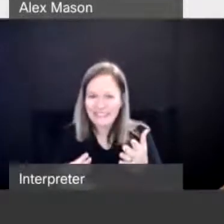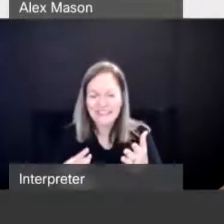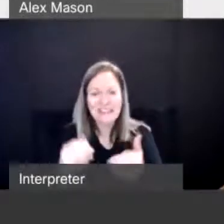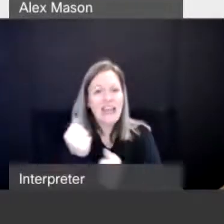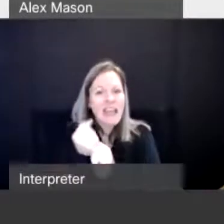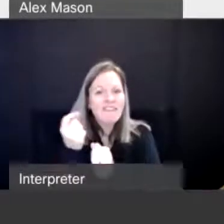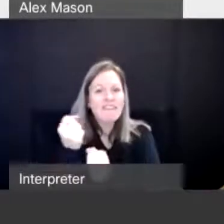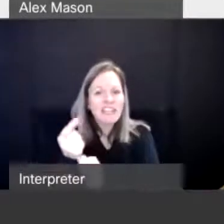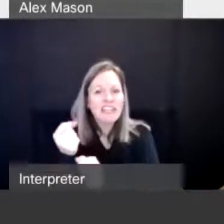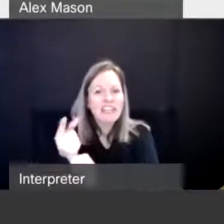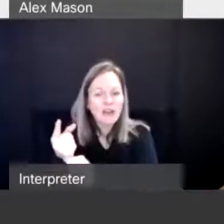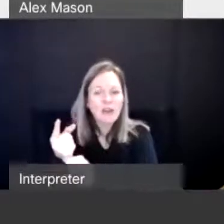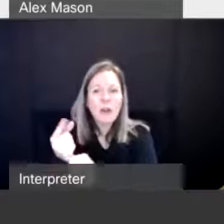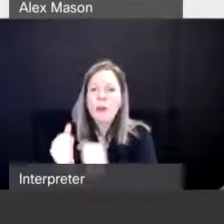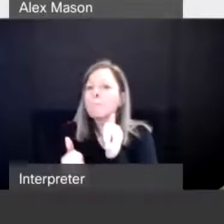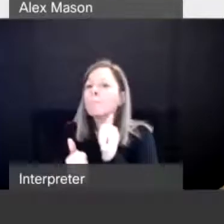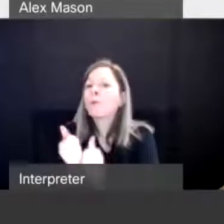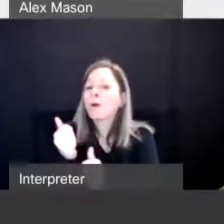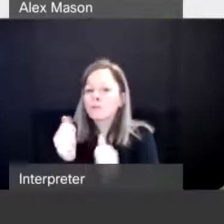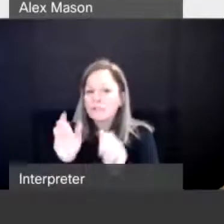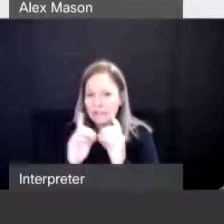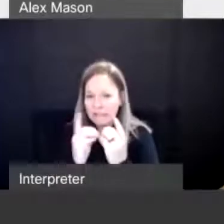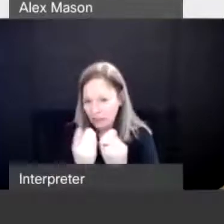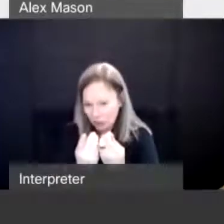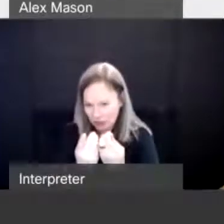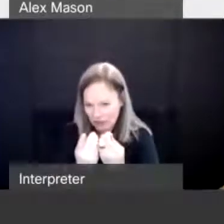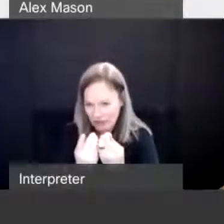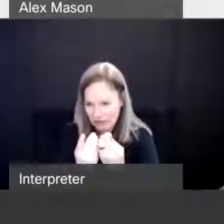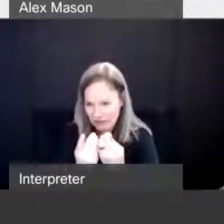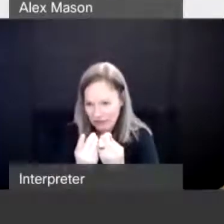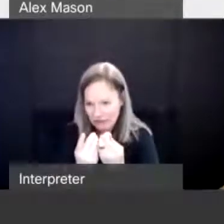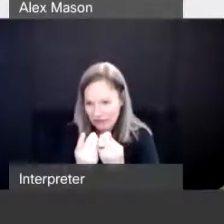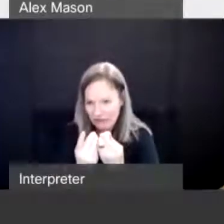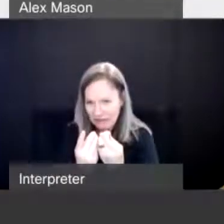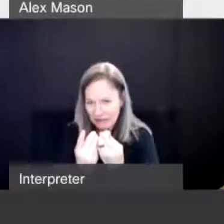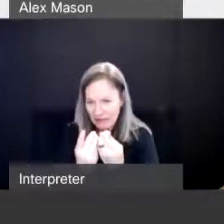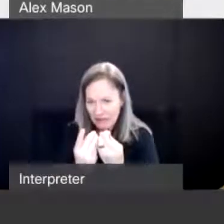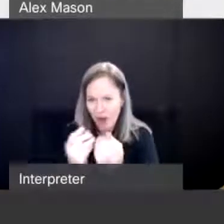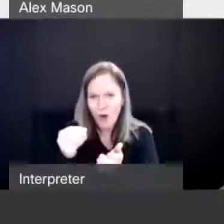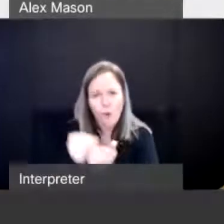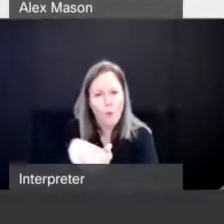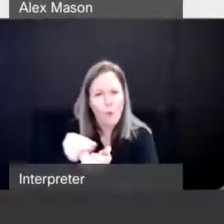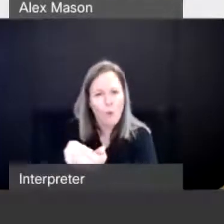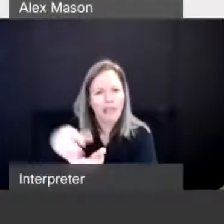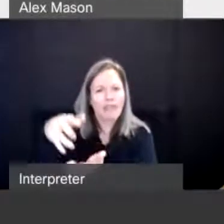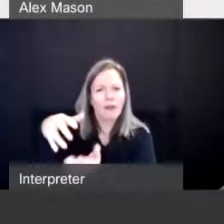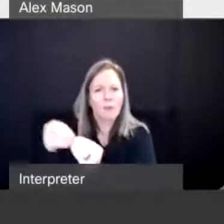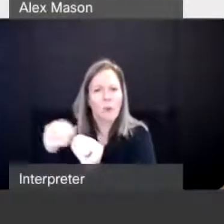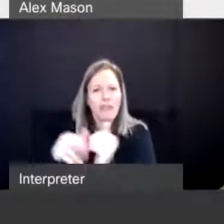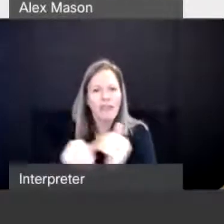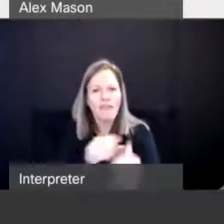year most districts are wealthier than Fort Leavenworth. I mean, they're more